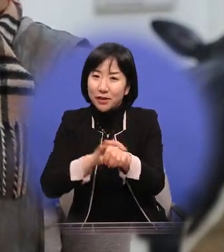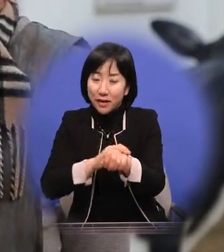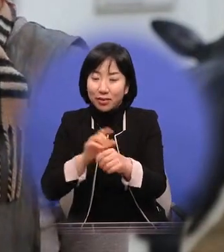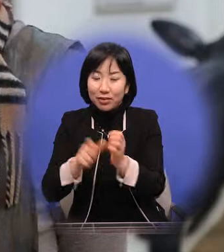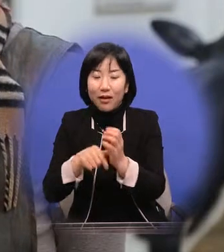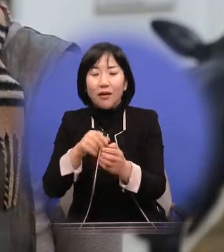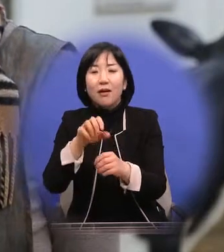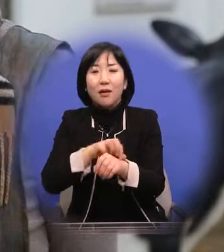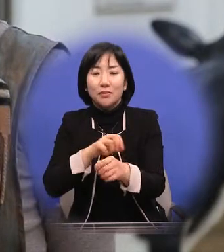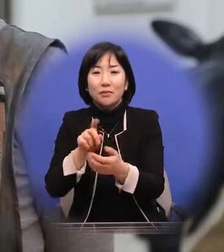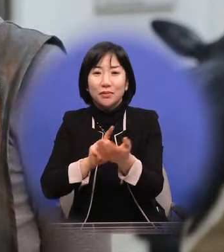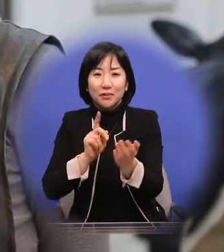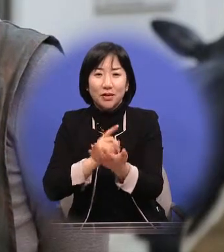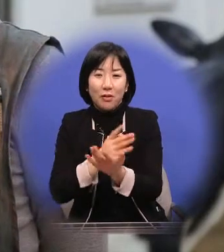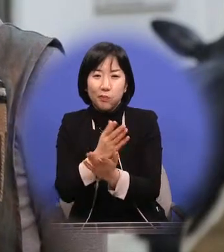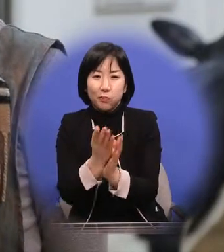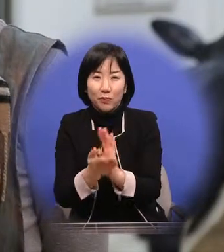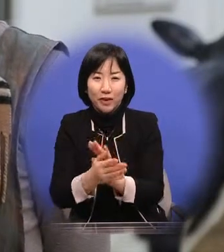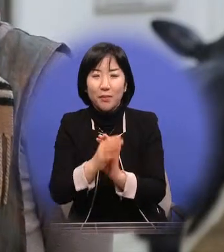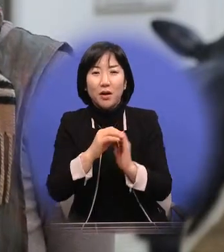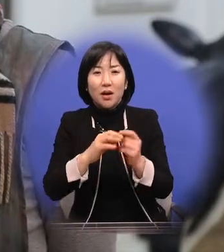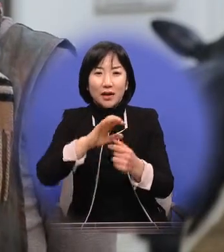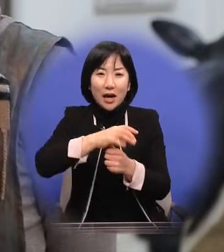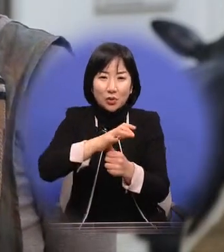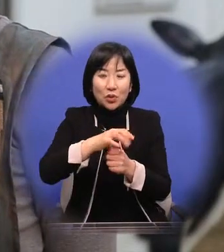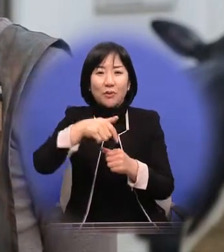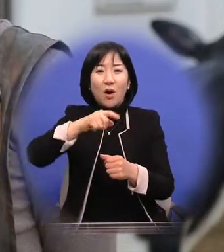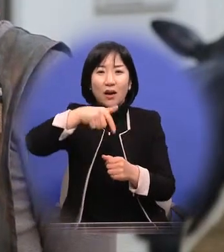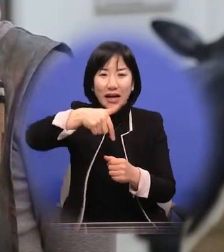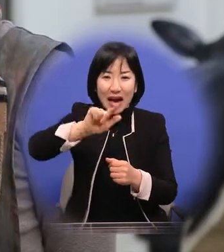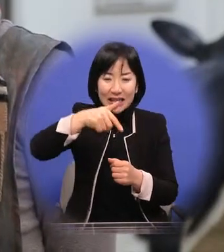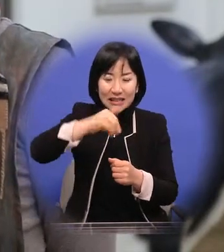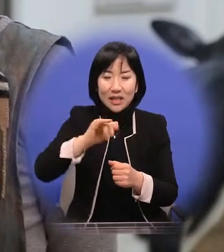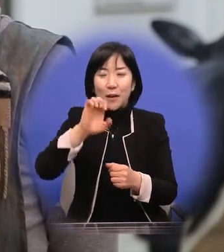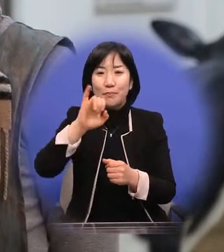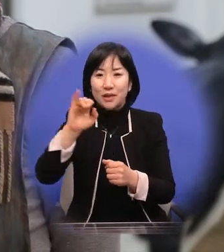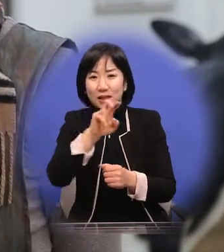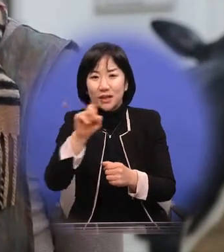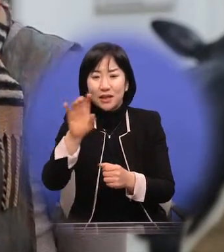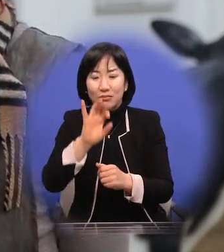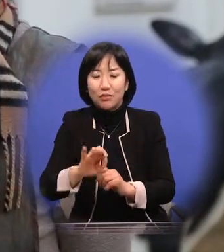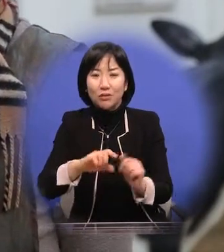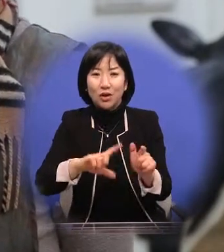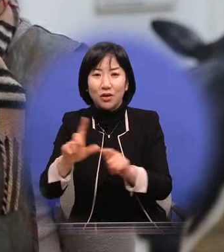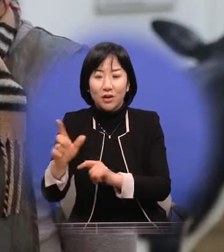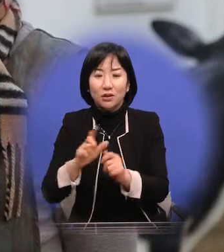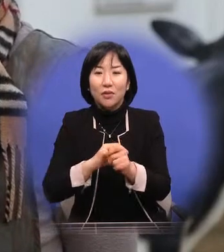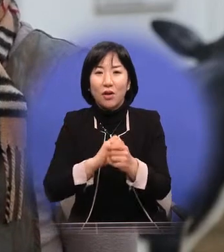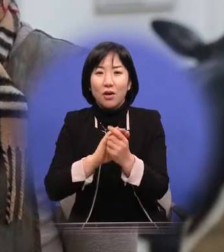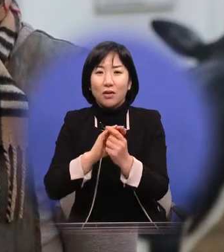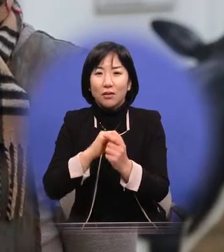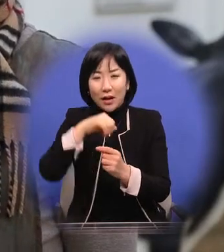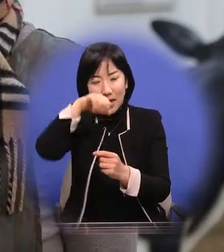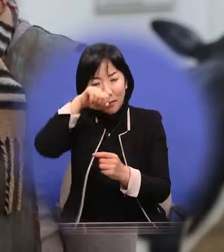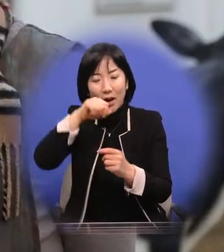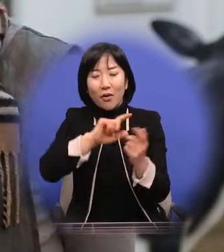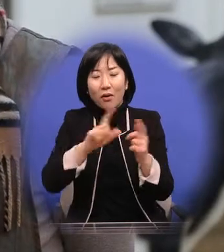empy's There is is at to with cheese and pickle. So I prefer the suggestion of cheese. I'm a